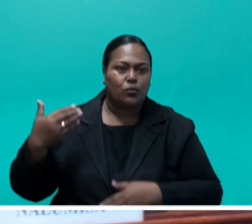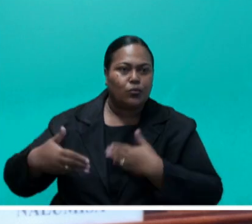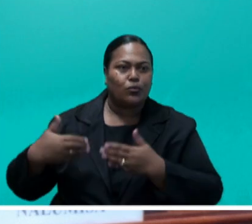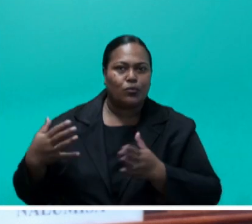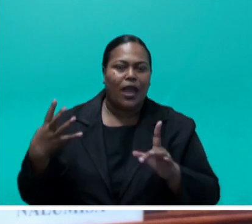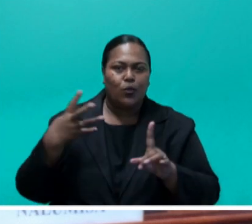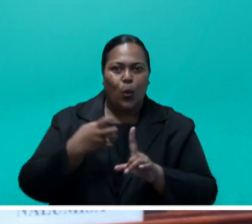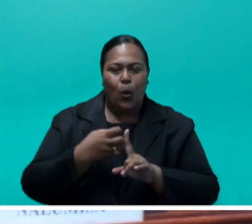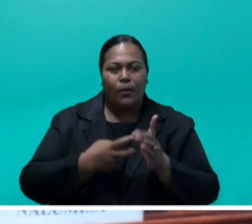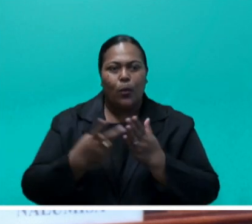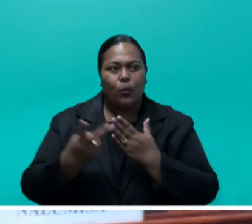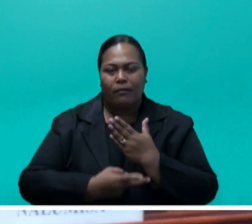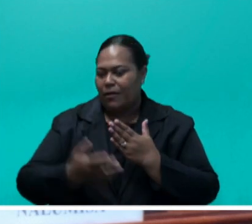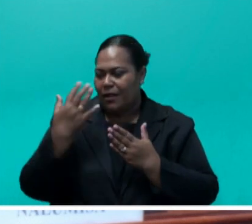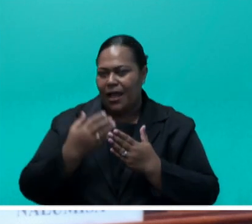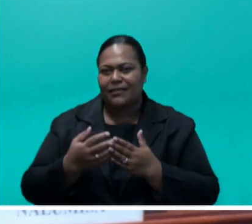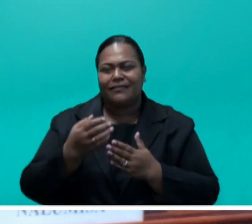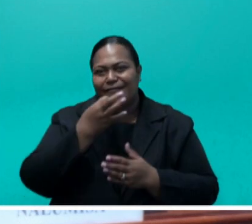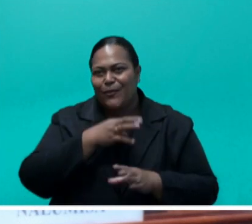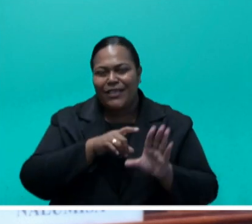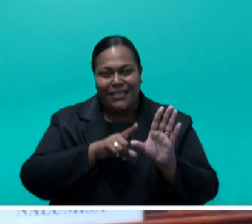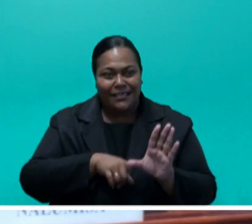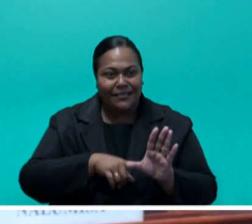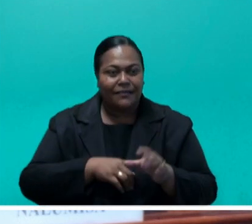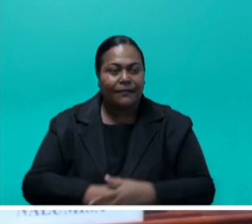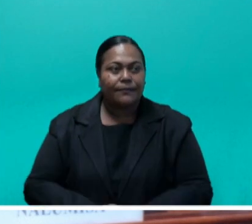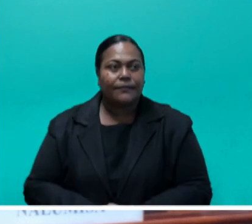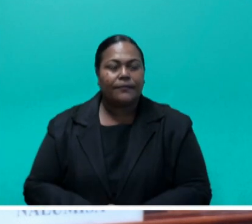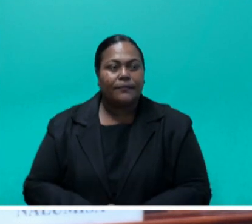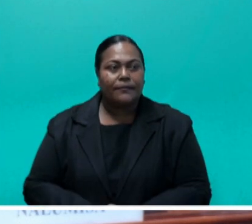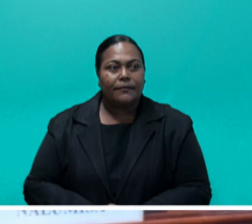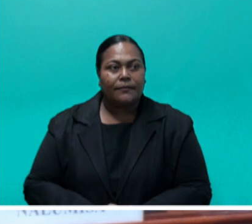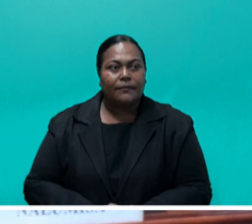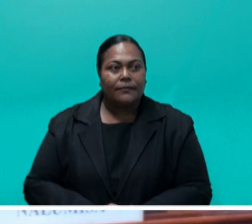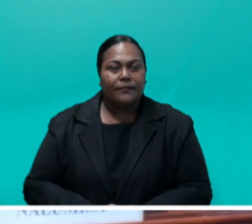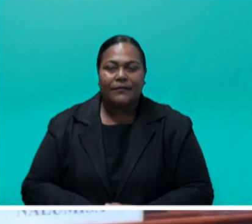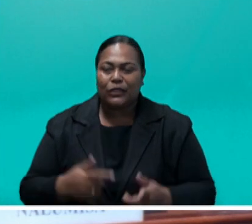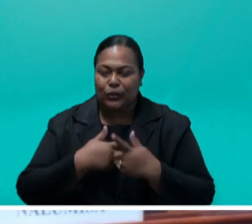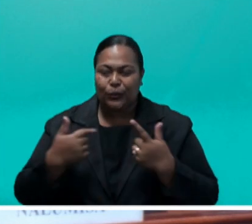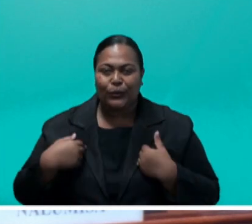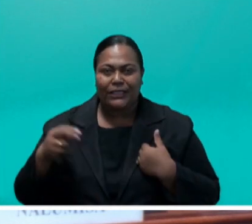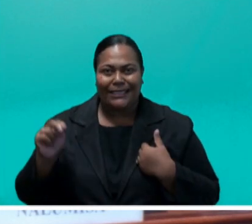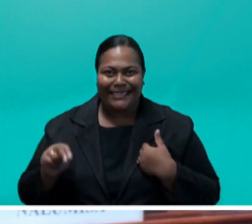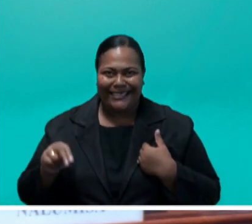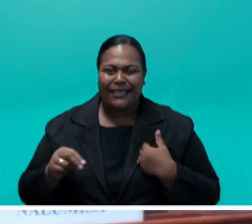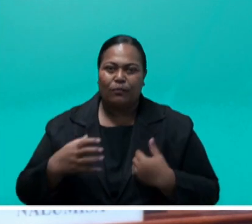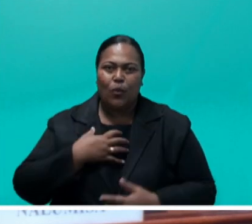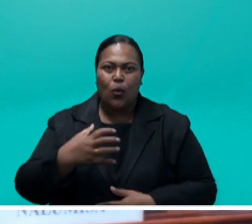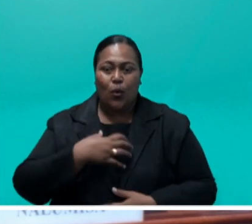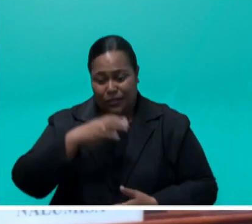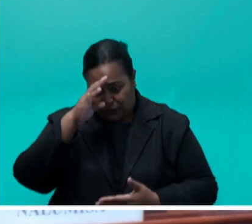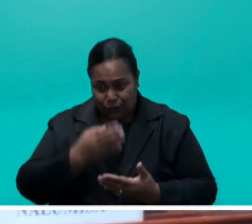the program for the last 3 years, and we would greatly need an increase in resources to